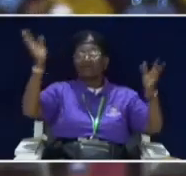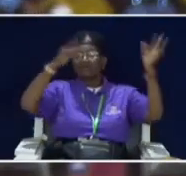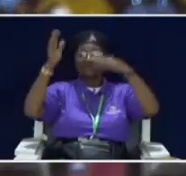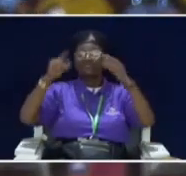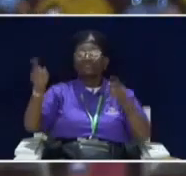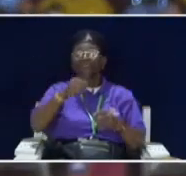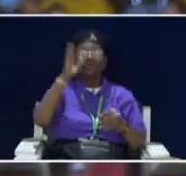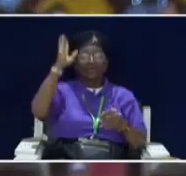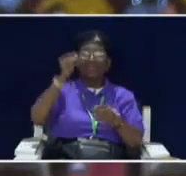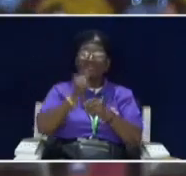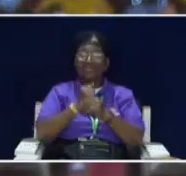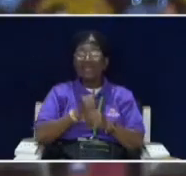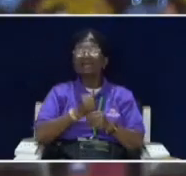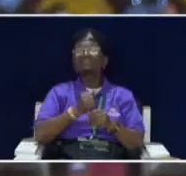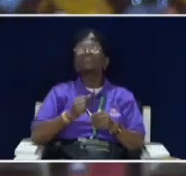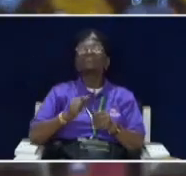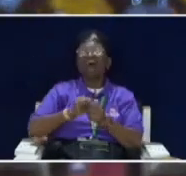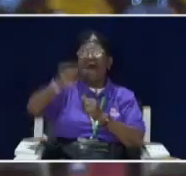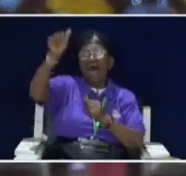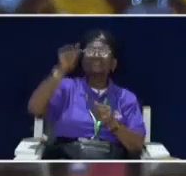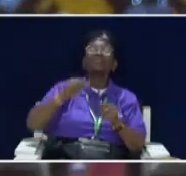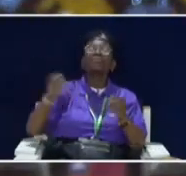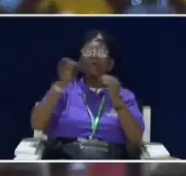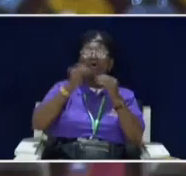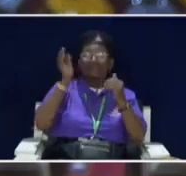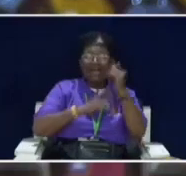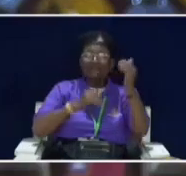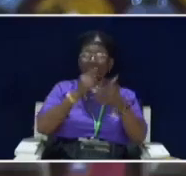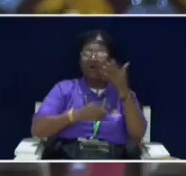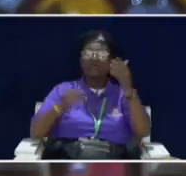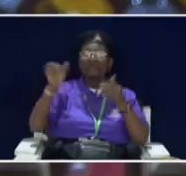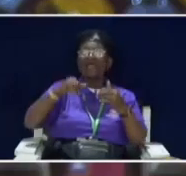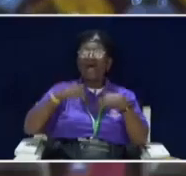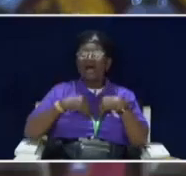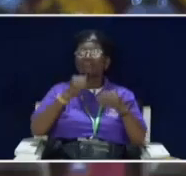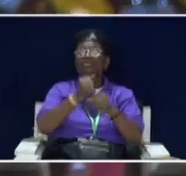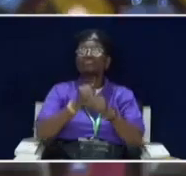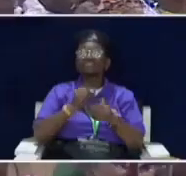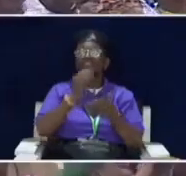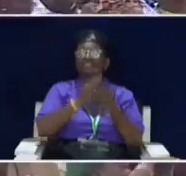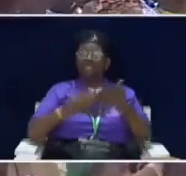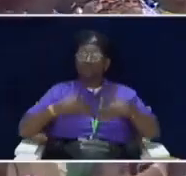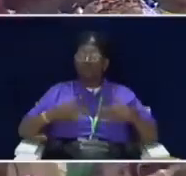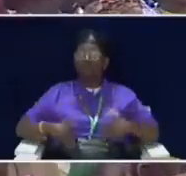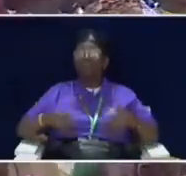thing that they are dealing with. Oh, I think somebody is receiving that. Somebody is receiving that.